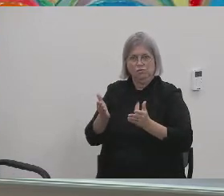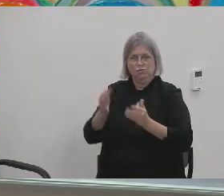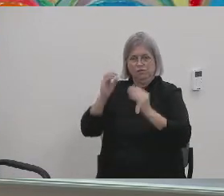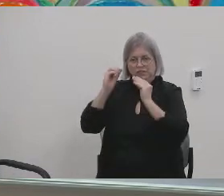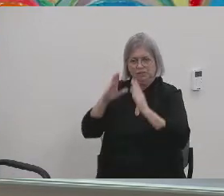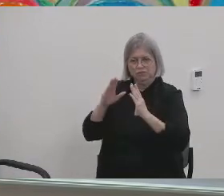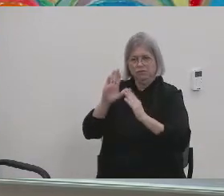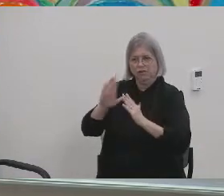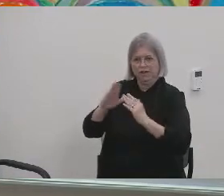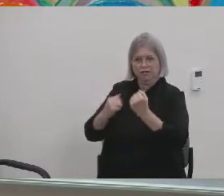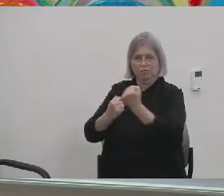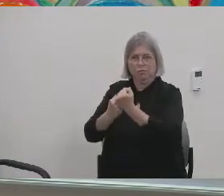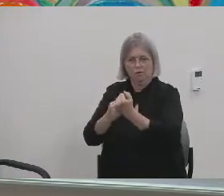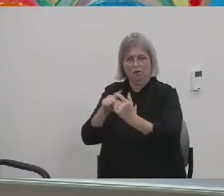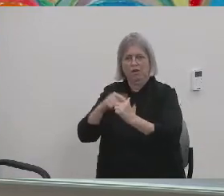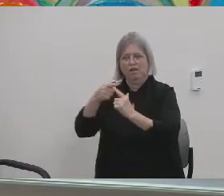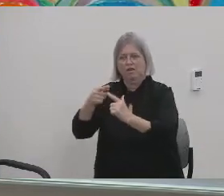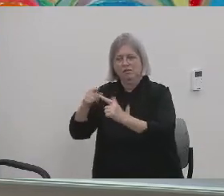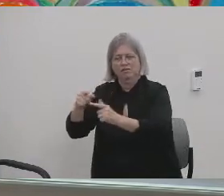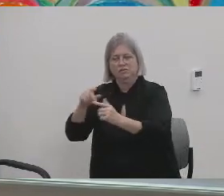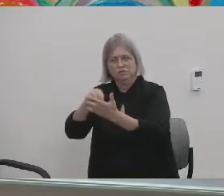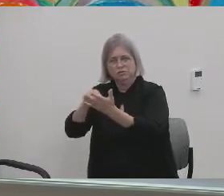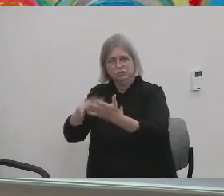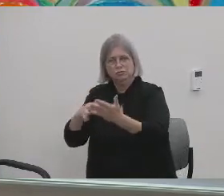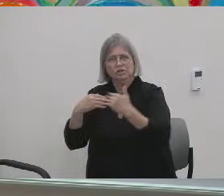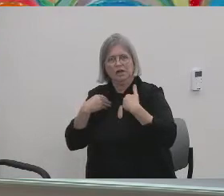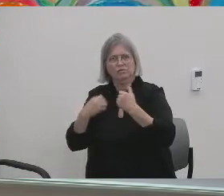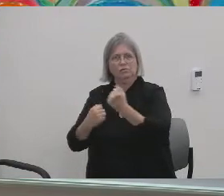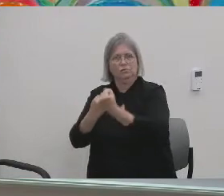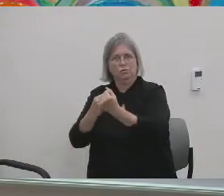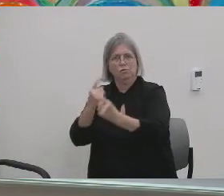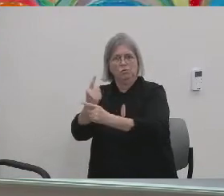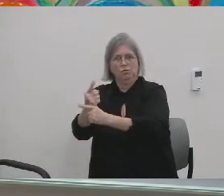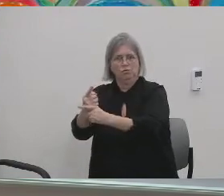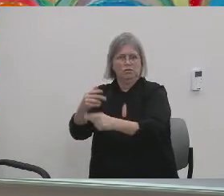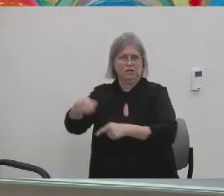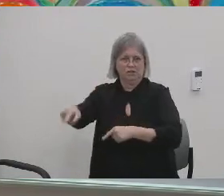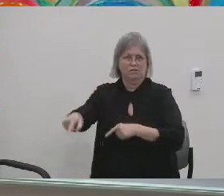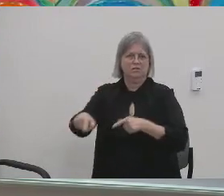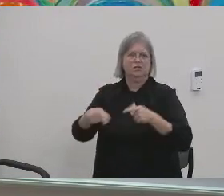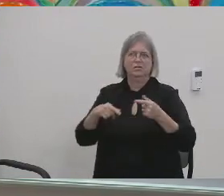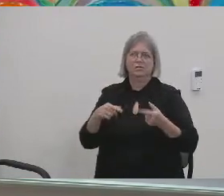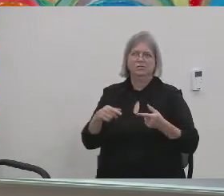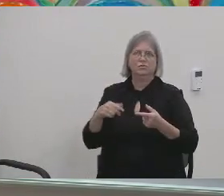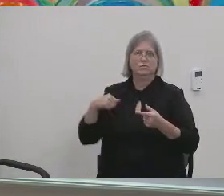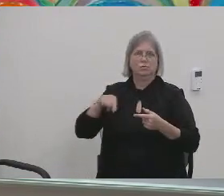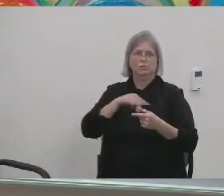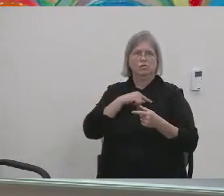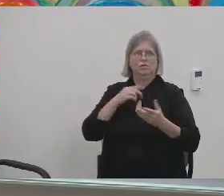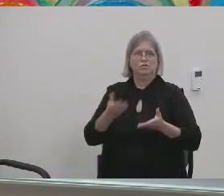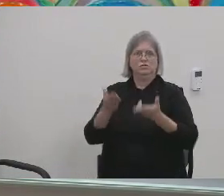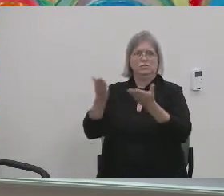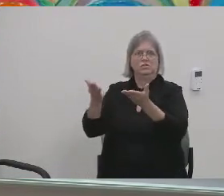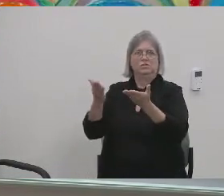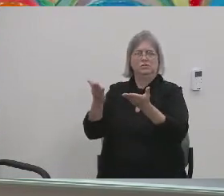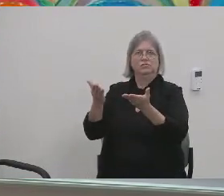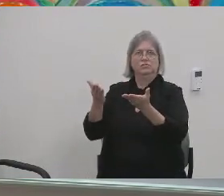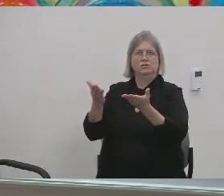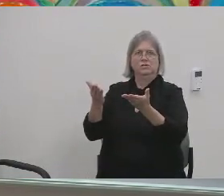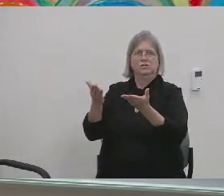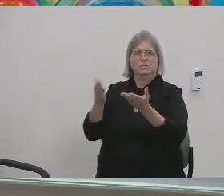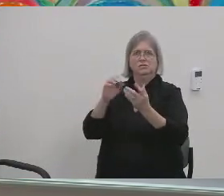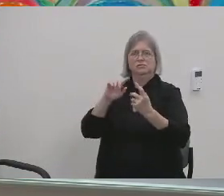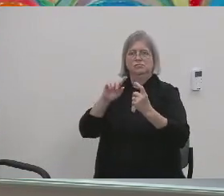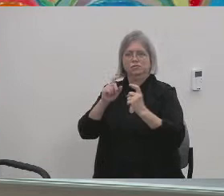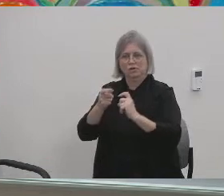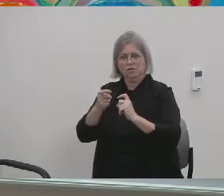they need, so that the students are getting the support that they need. So what we're suggesting and what we're recommending is an adjustment